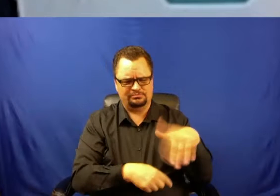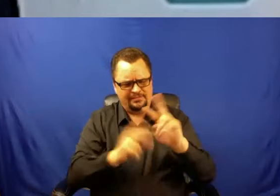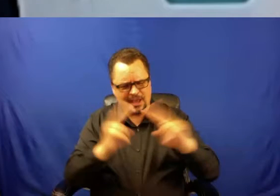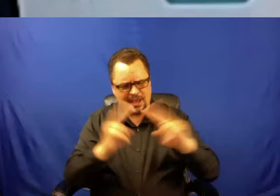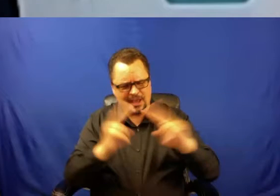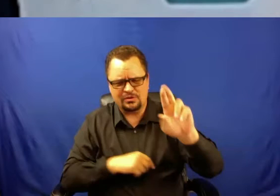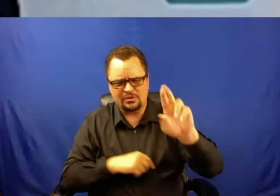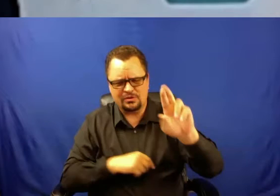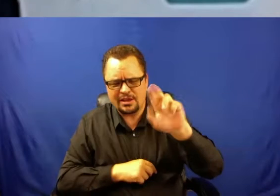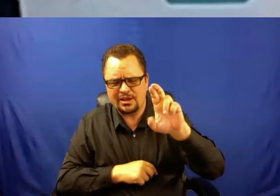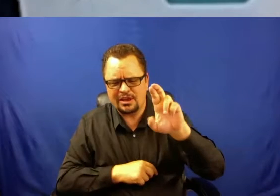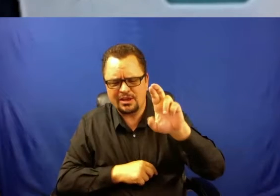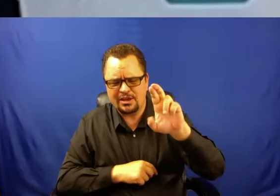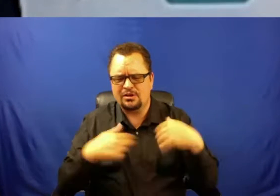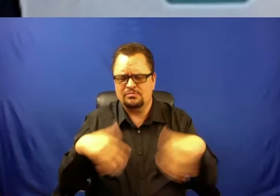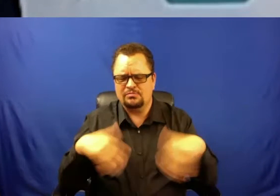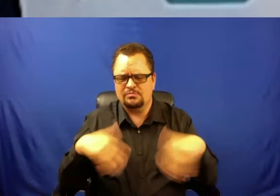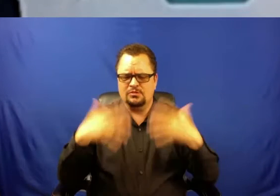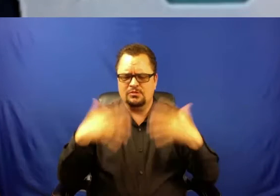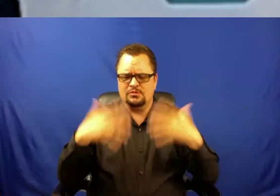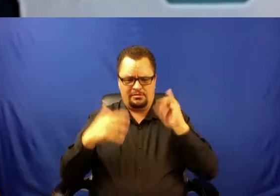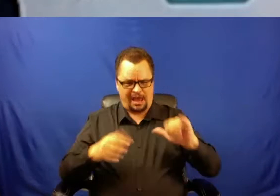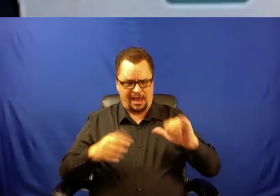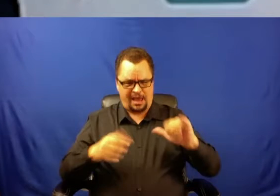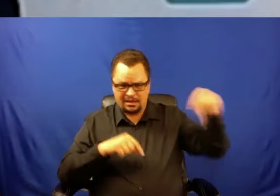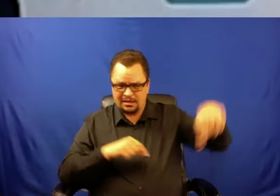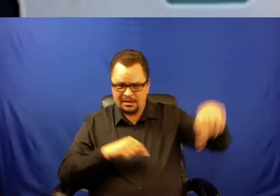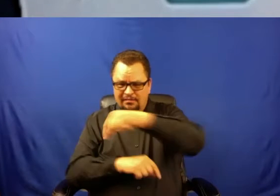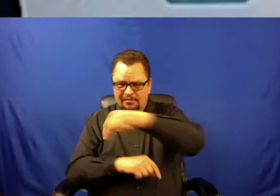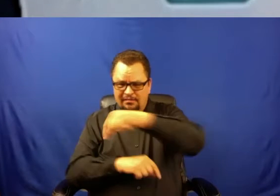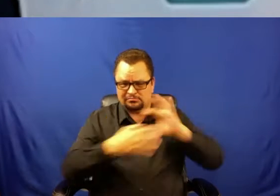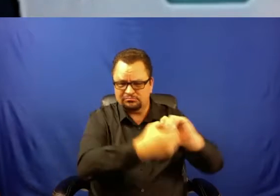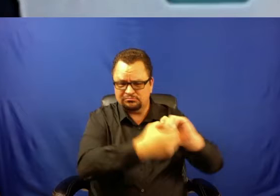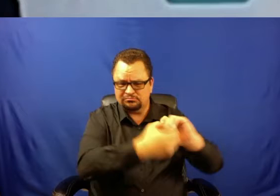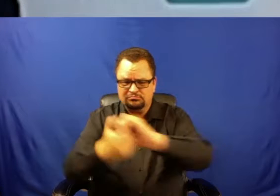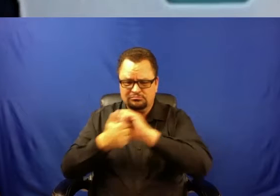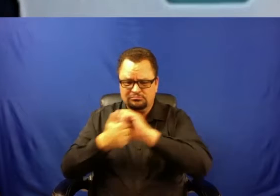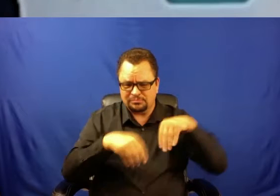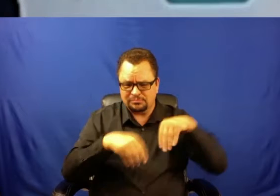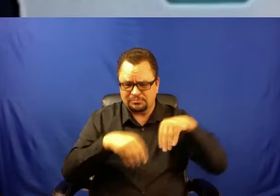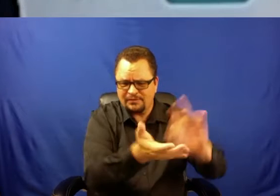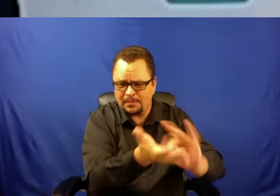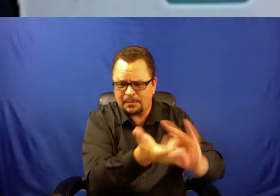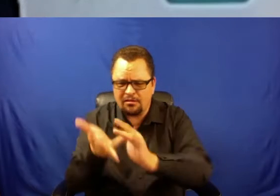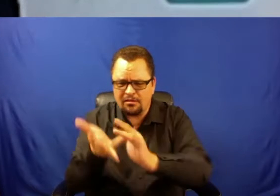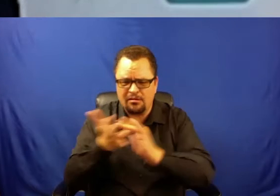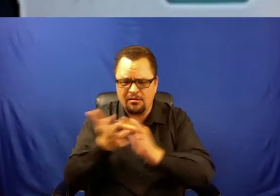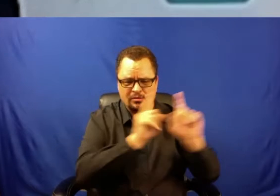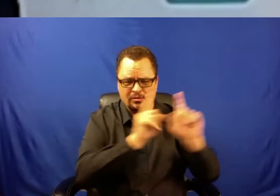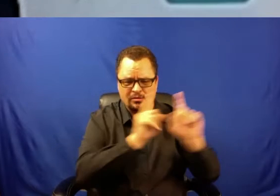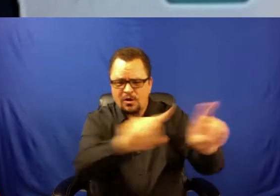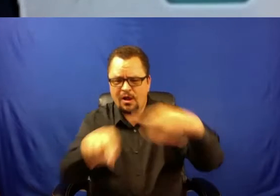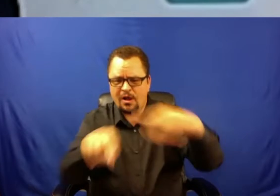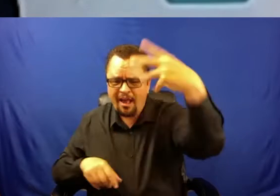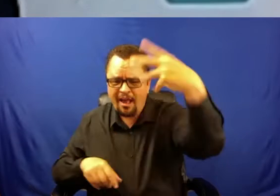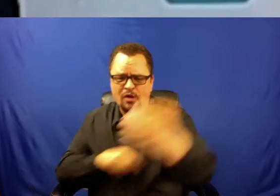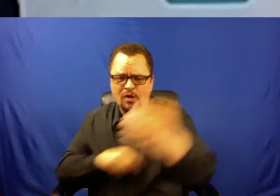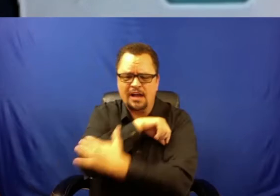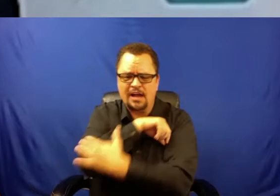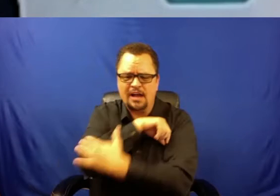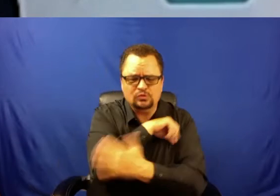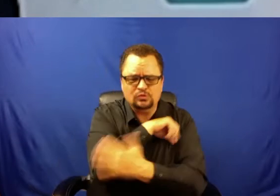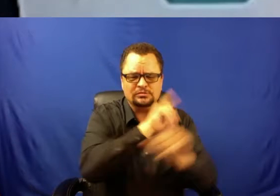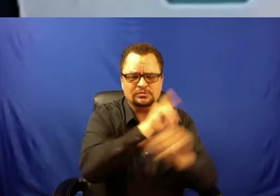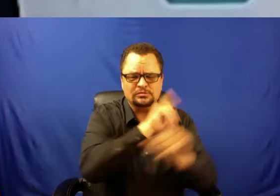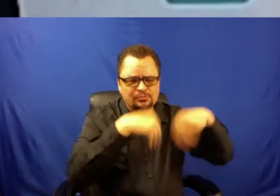Corps, going out and serving the citizens of the county. And I'm a county resident, so that was something new for us. I think it's a model